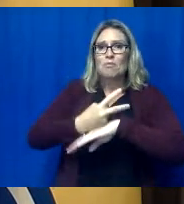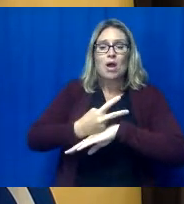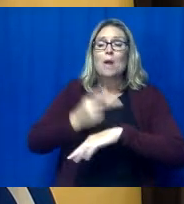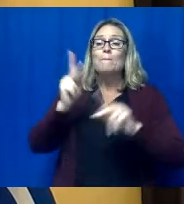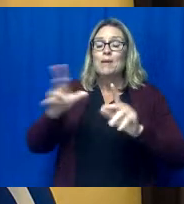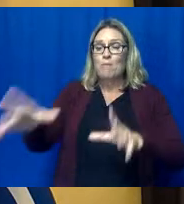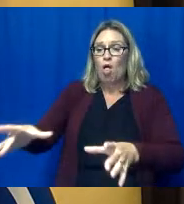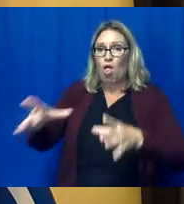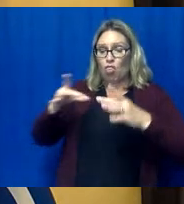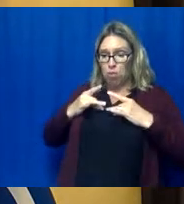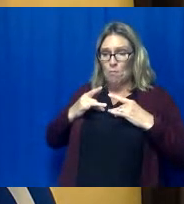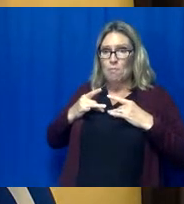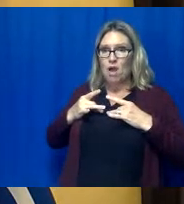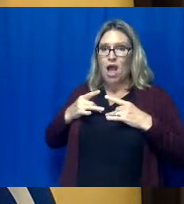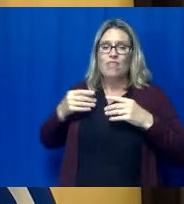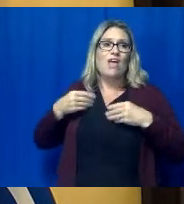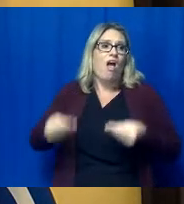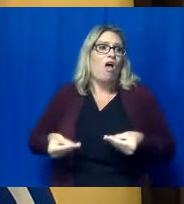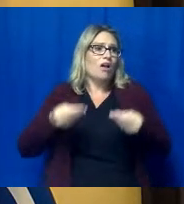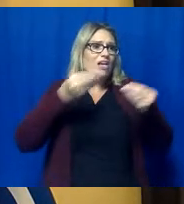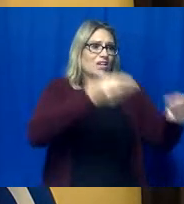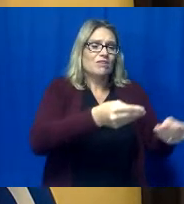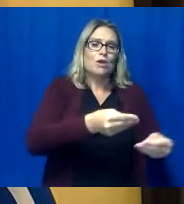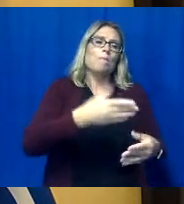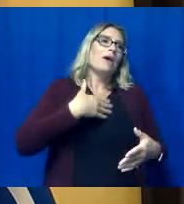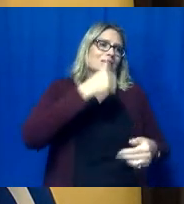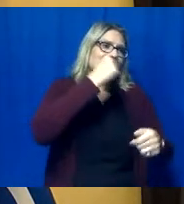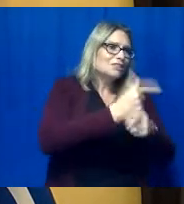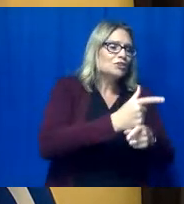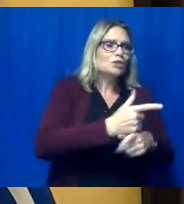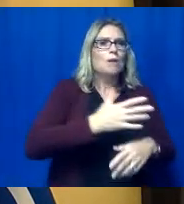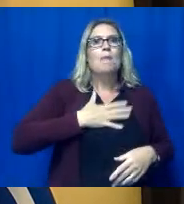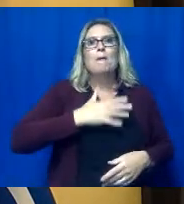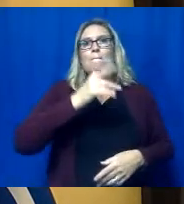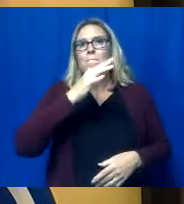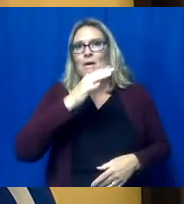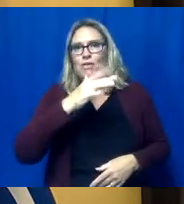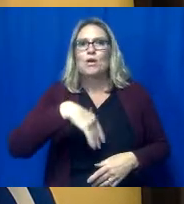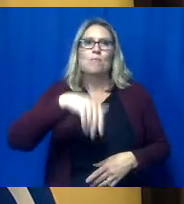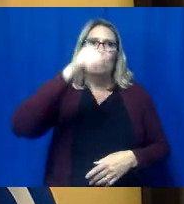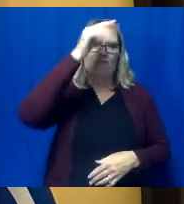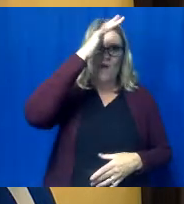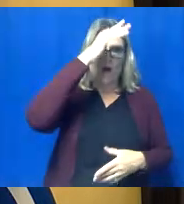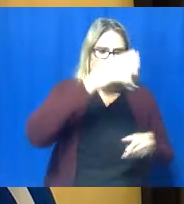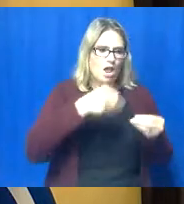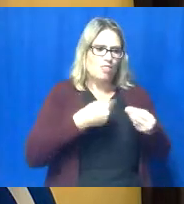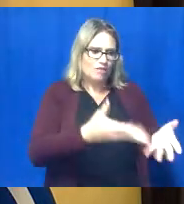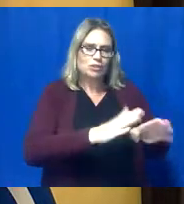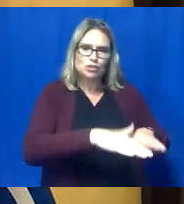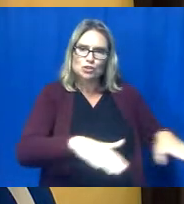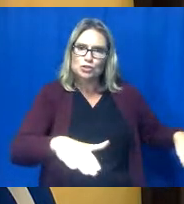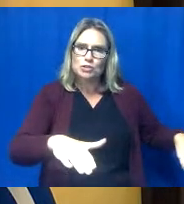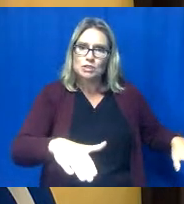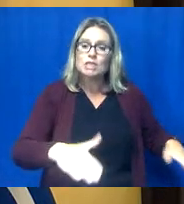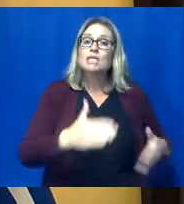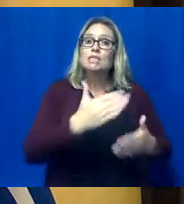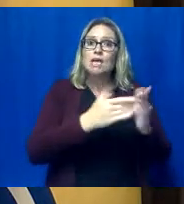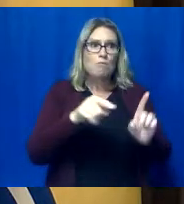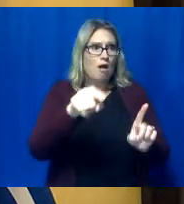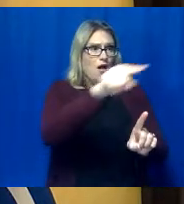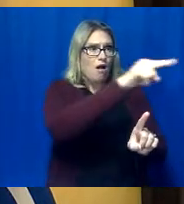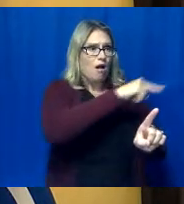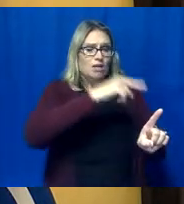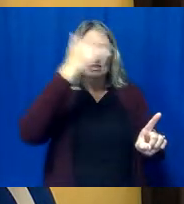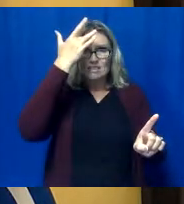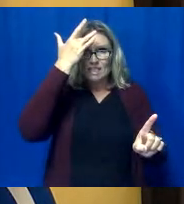pass it to their sisters, their mothers, their fathers, and their children. And some of these people get sick. We have